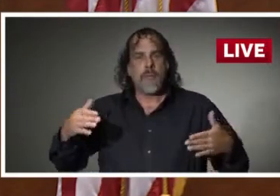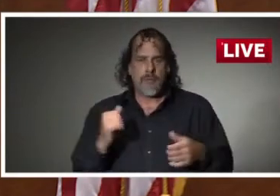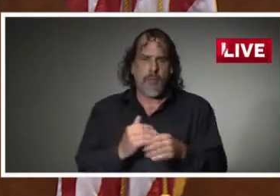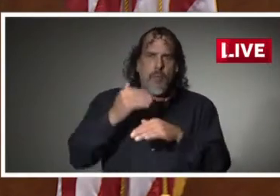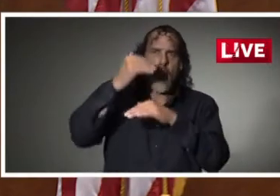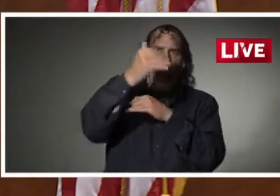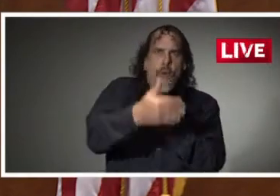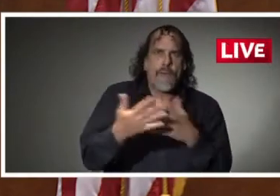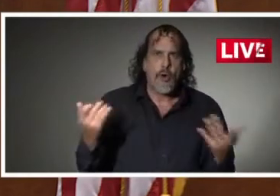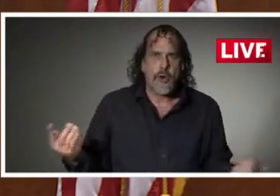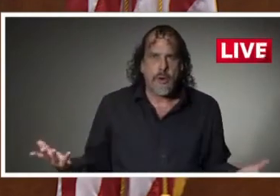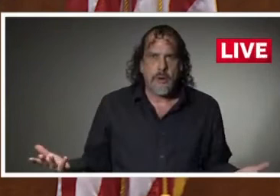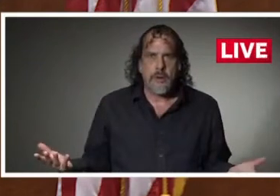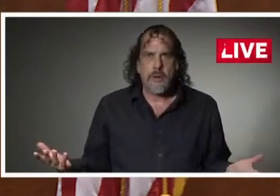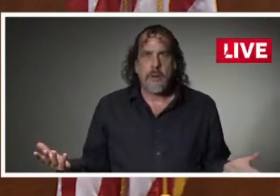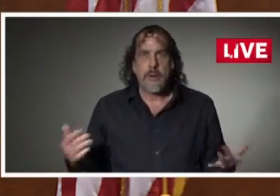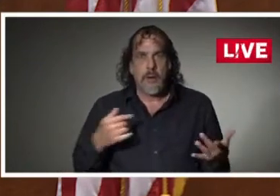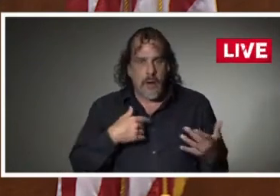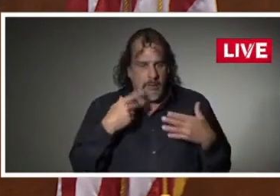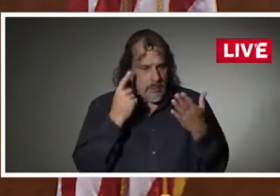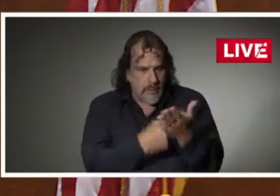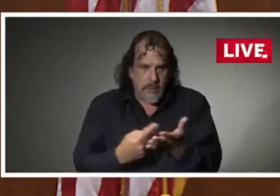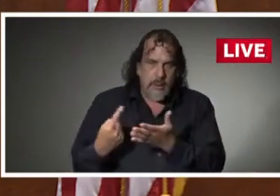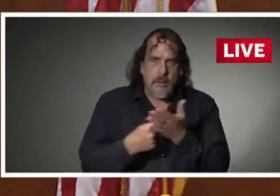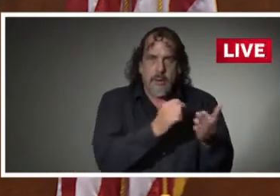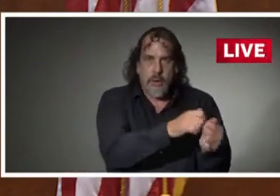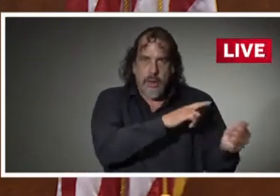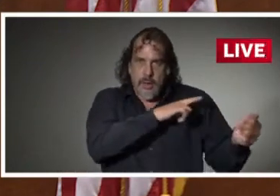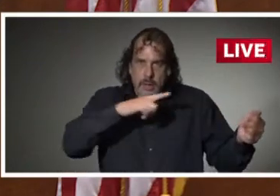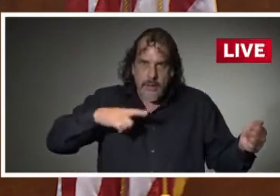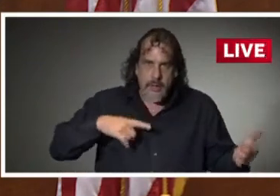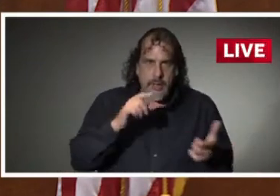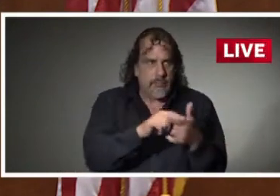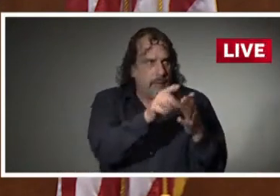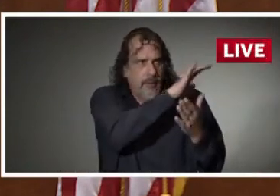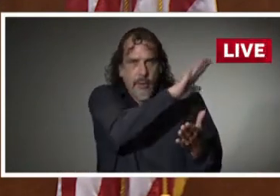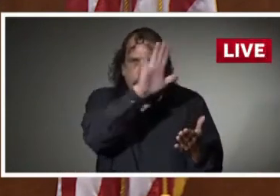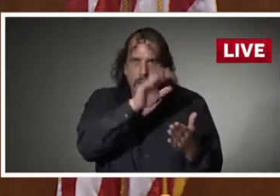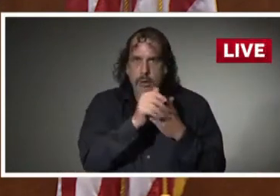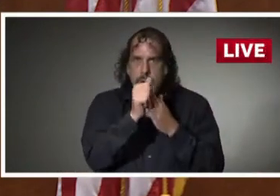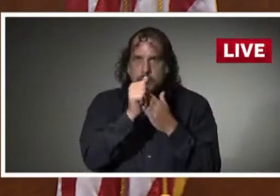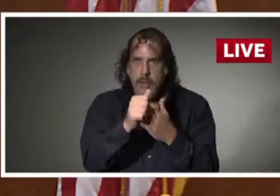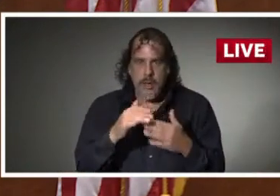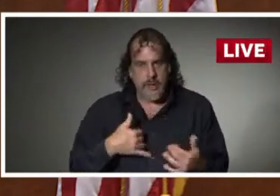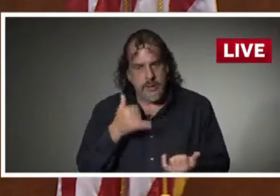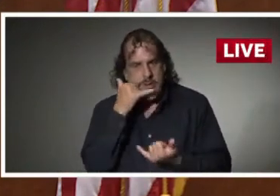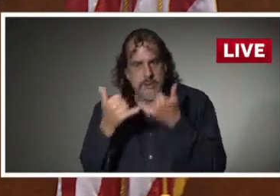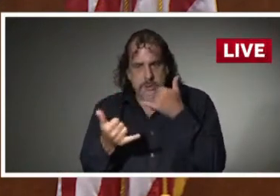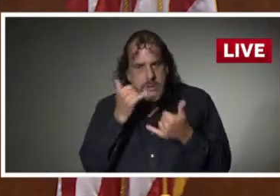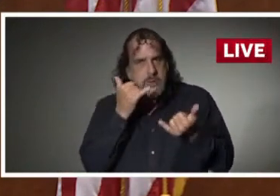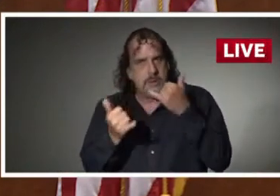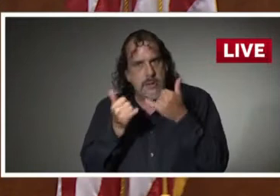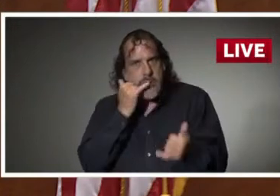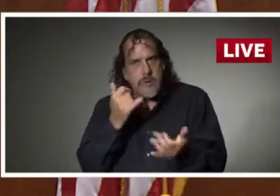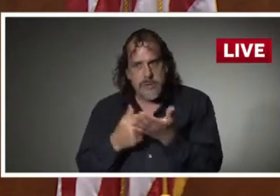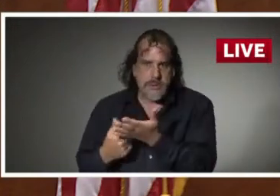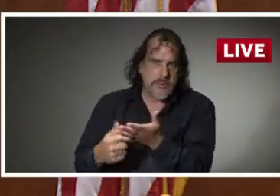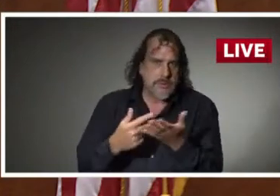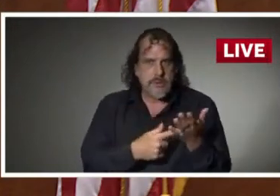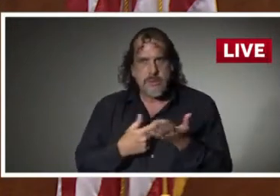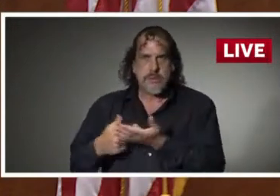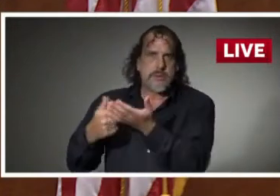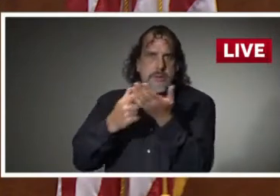conversations with legislators and with some legislative leaders over the last 24 hours, and there have been a lot